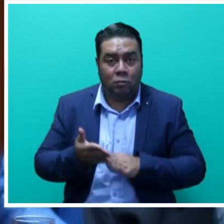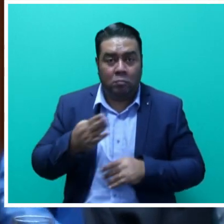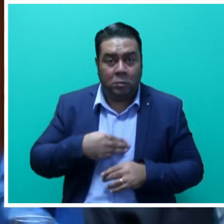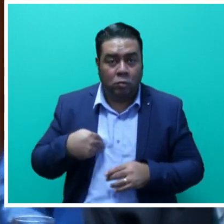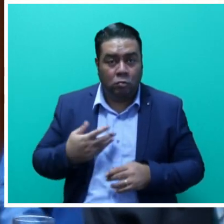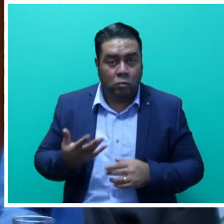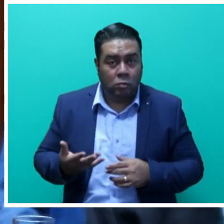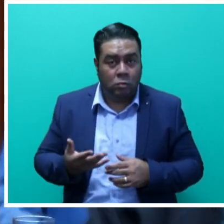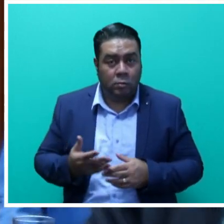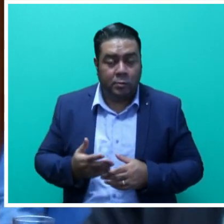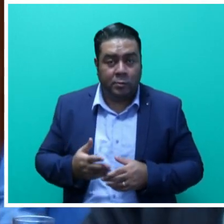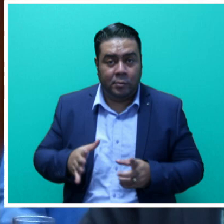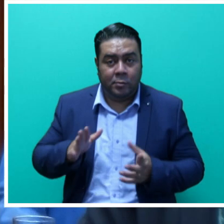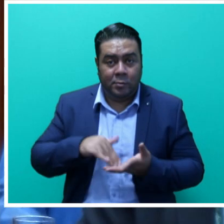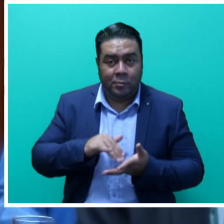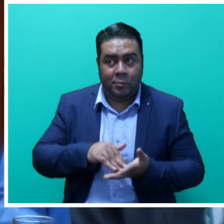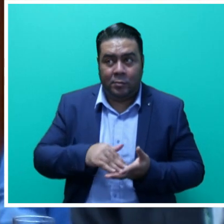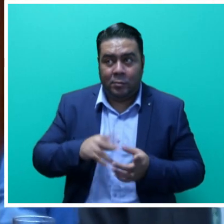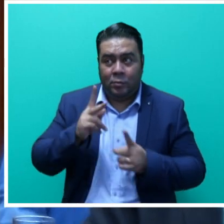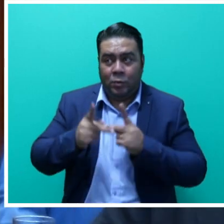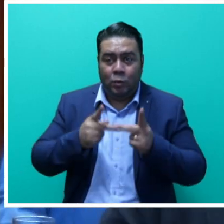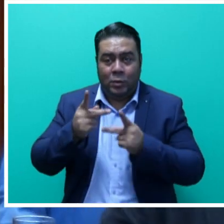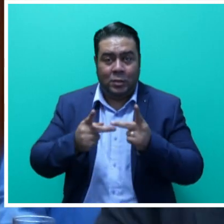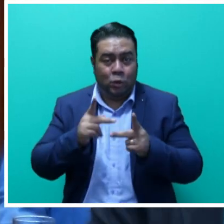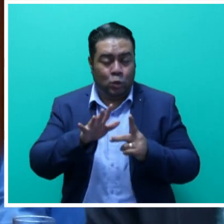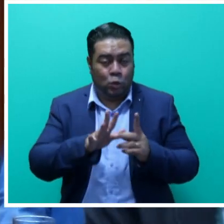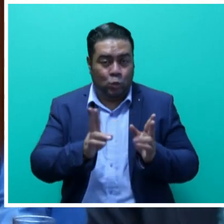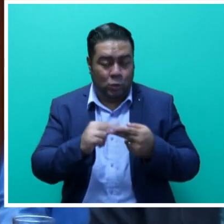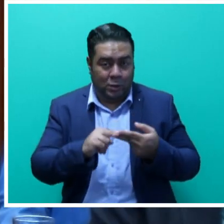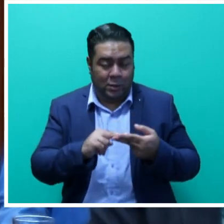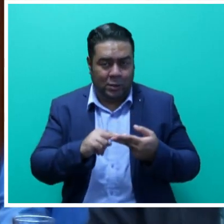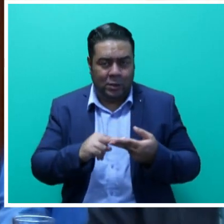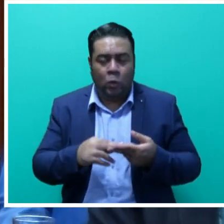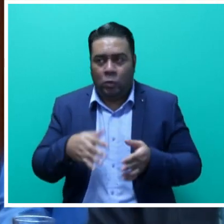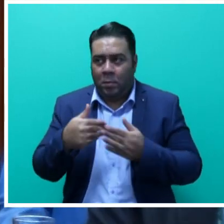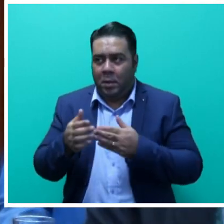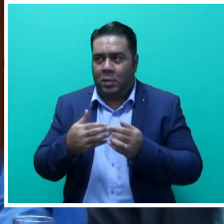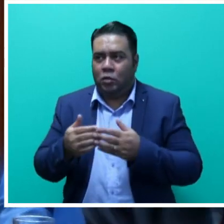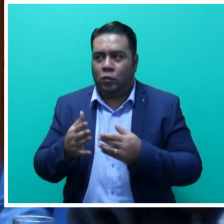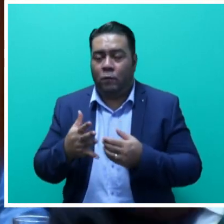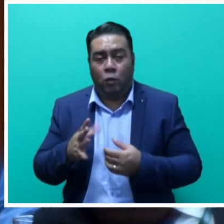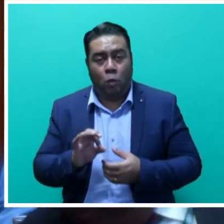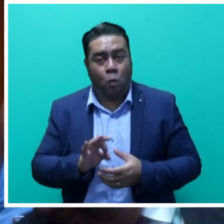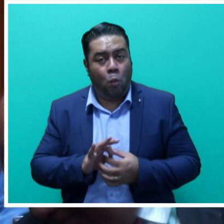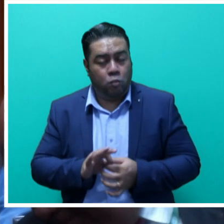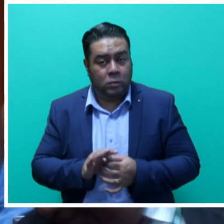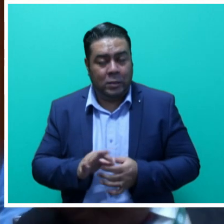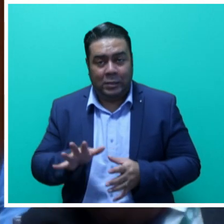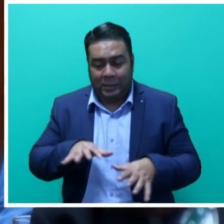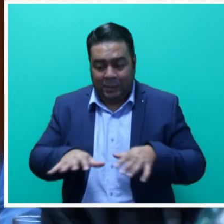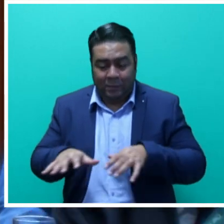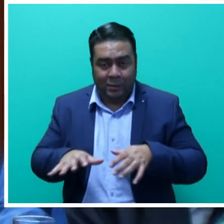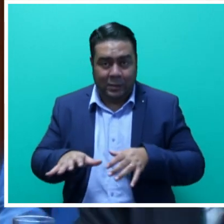a central project management unit is in place to manage the day-to-day project activities. This unit